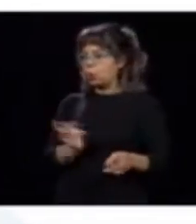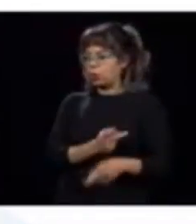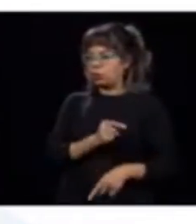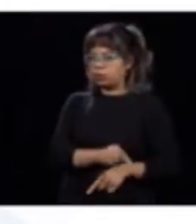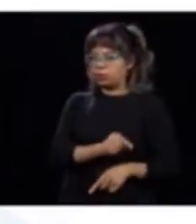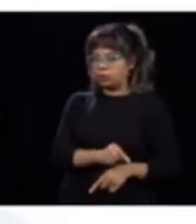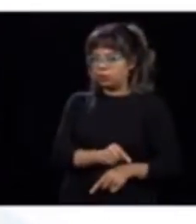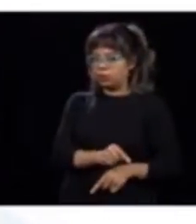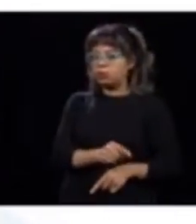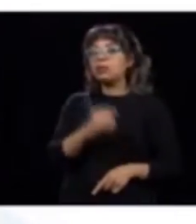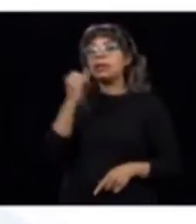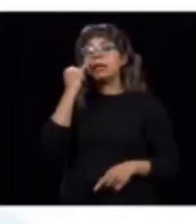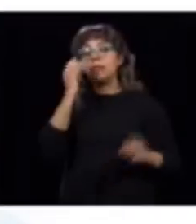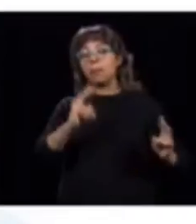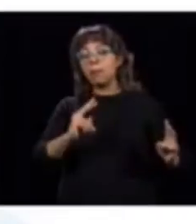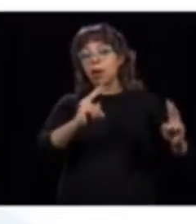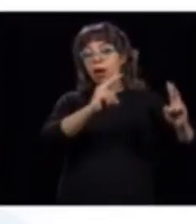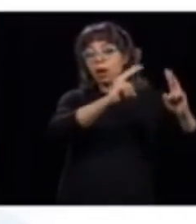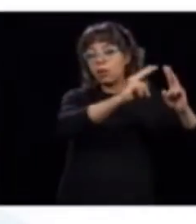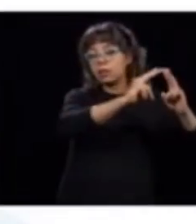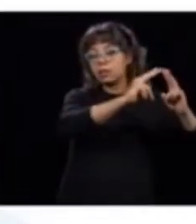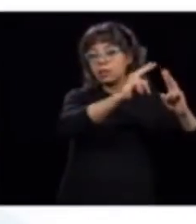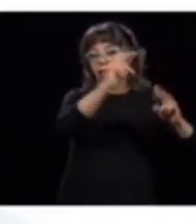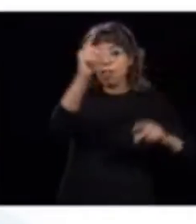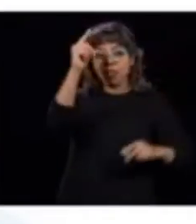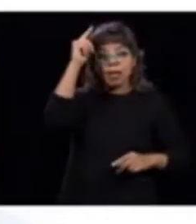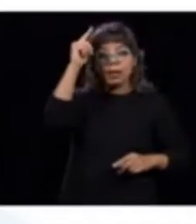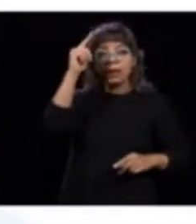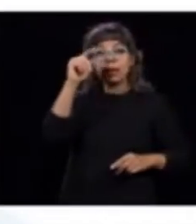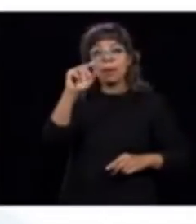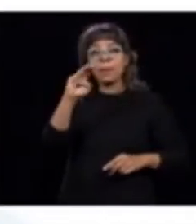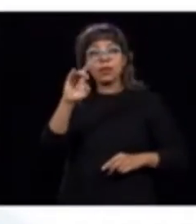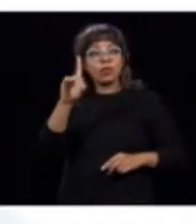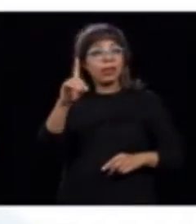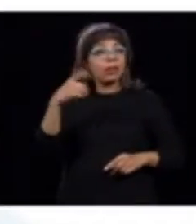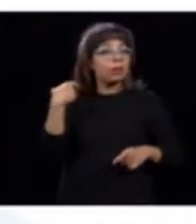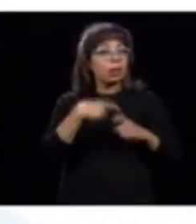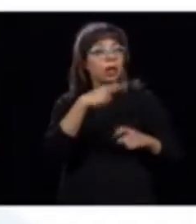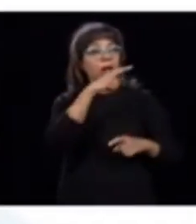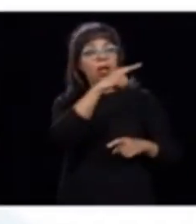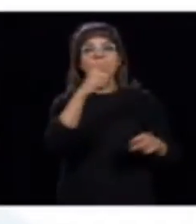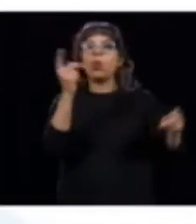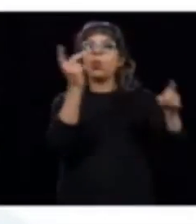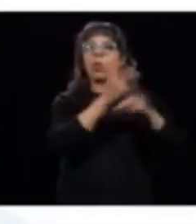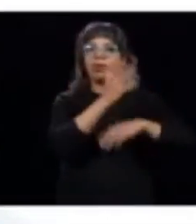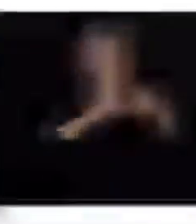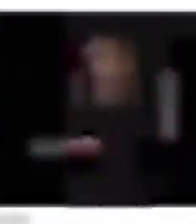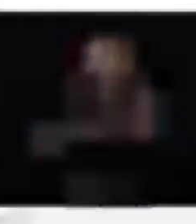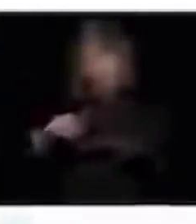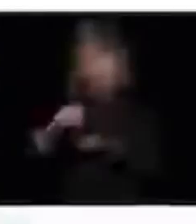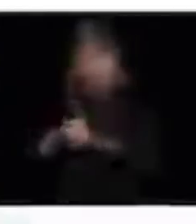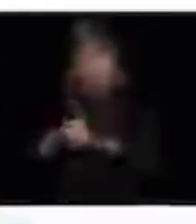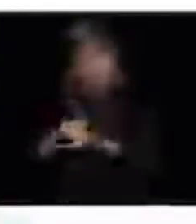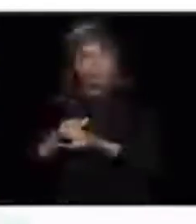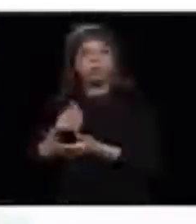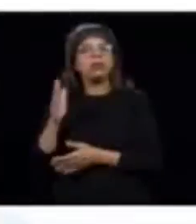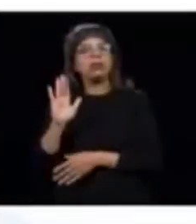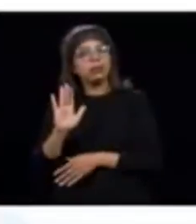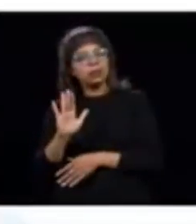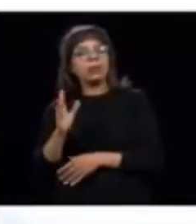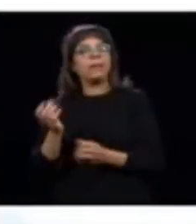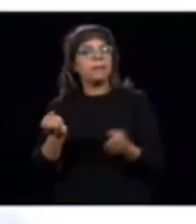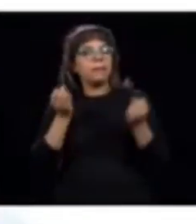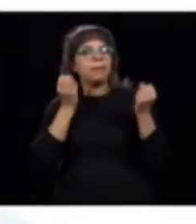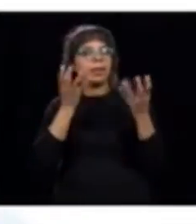It's worse in Paris, in London, in Madrid. It's worse than in Montreal. So there are many